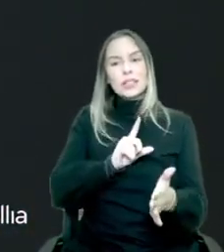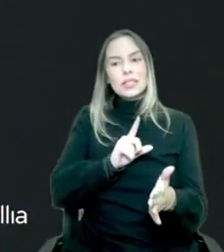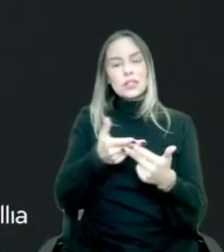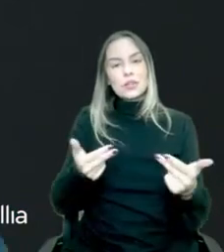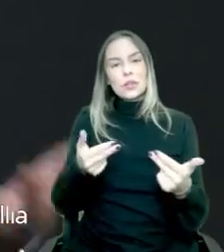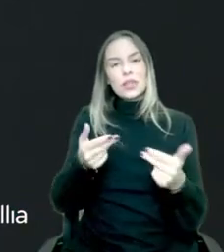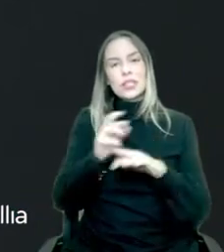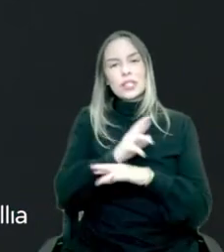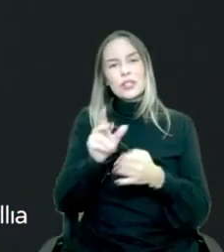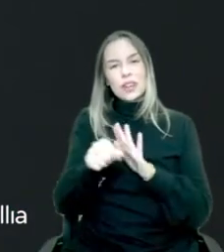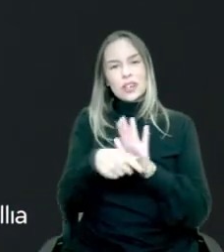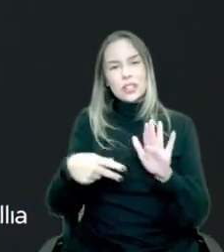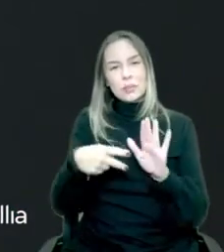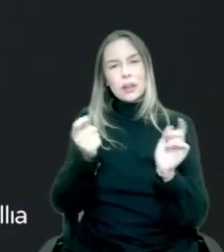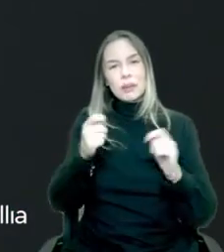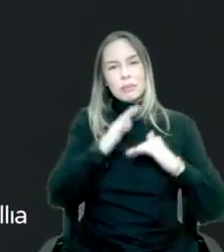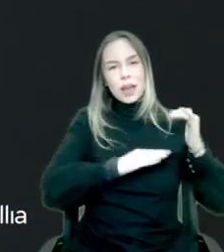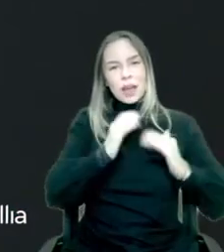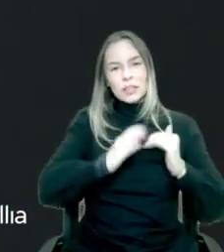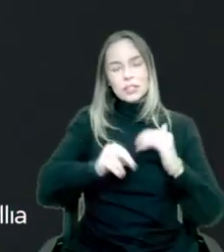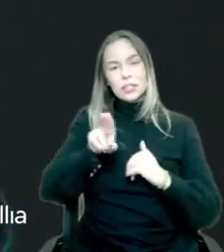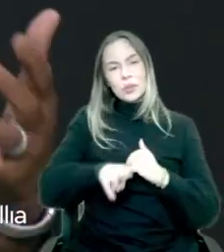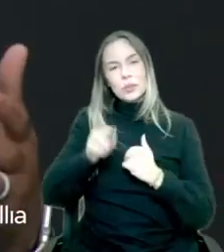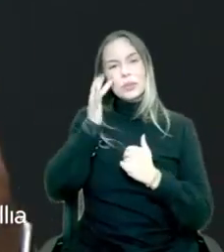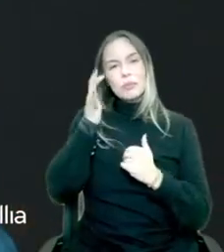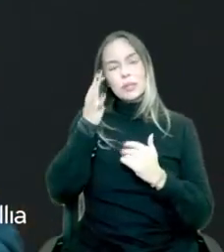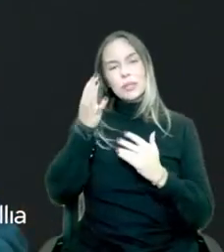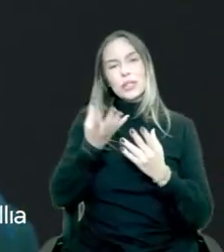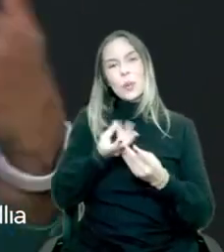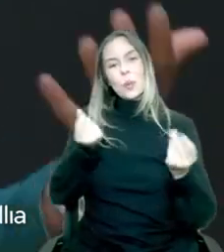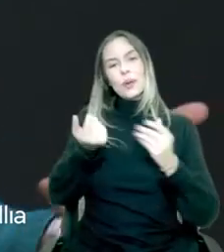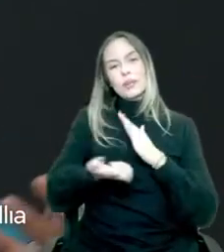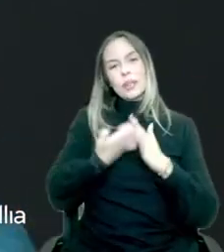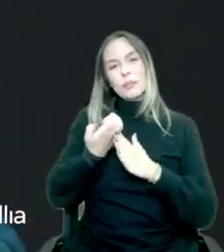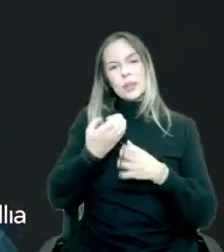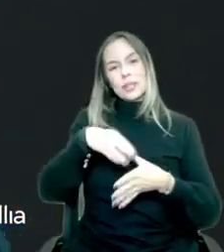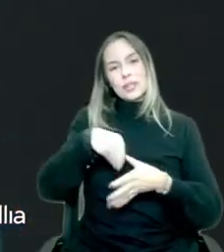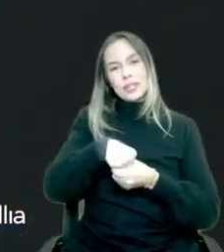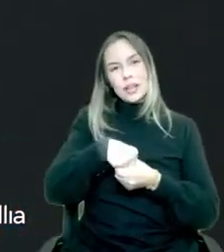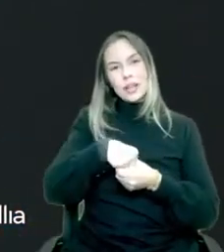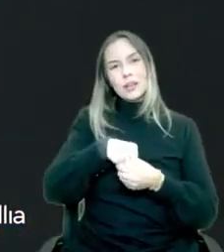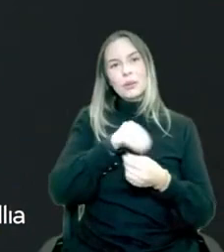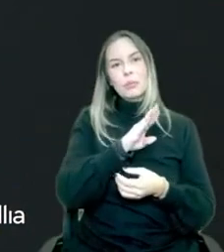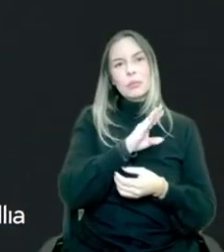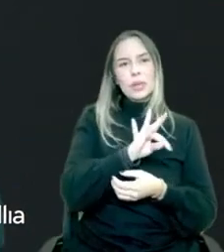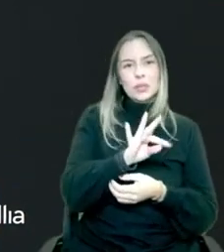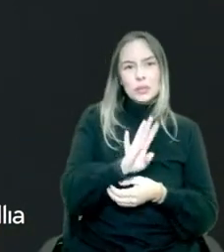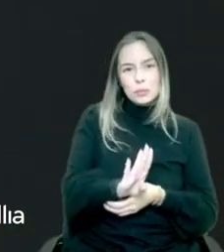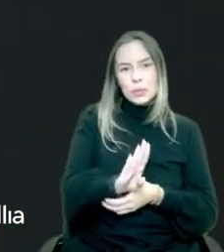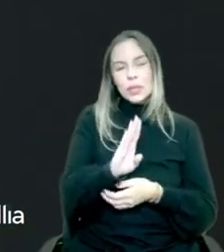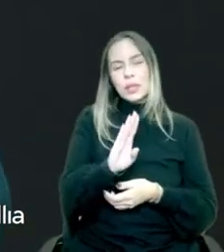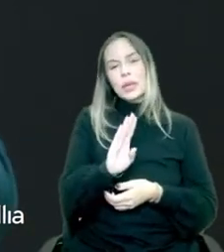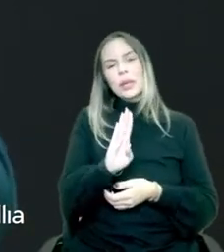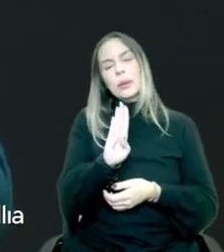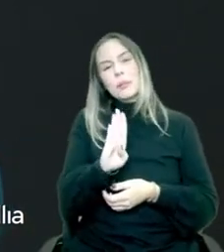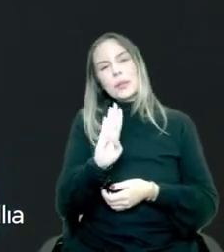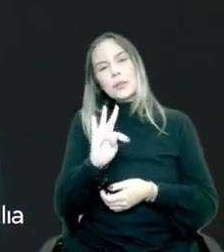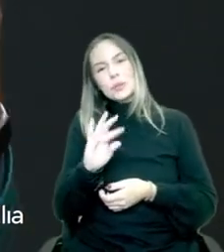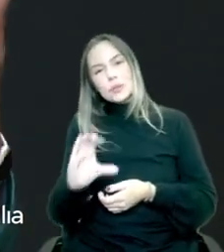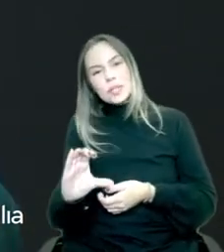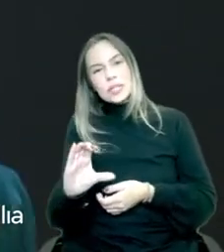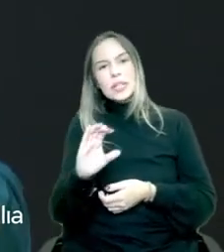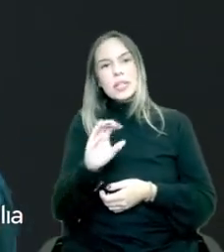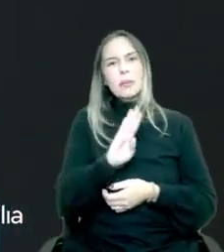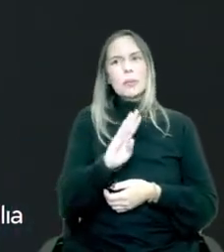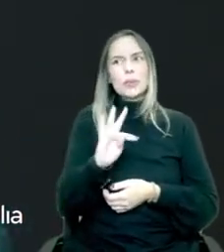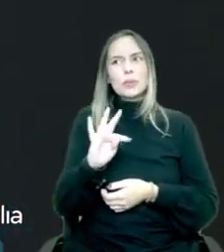if you can imagine the size of our company across the globe, it's B2B, it's B2C, it's what I call B2G, which is like business to governments, helping whole